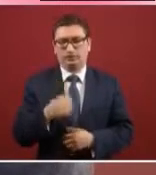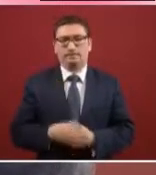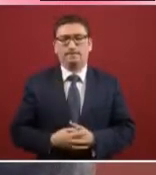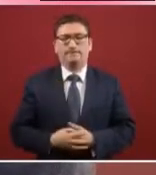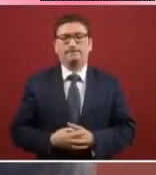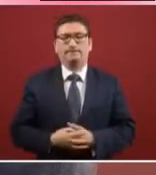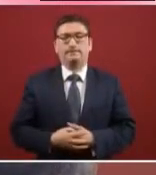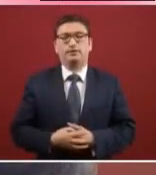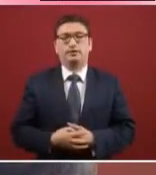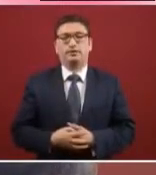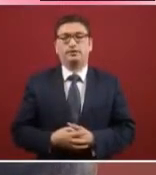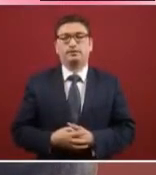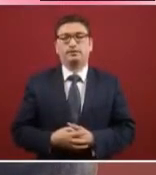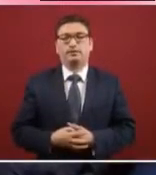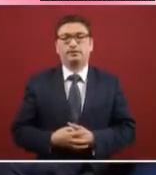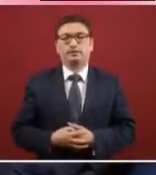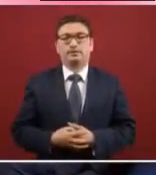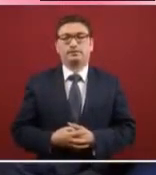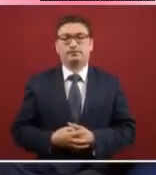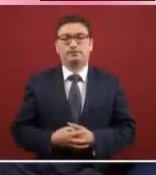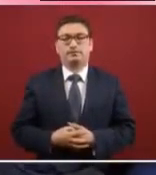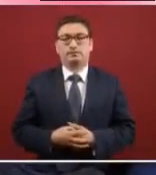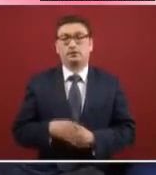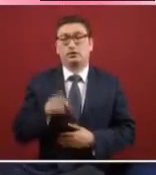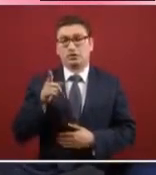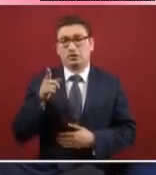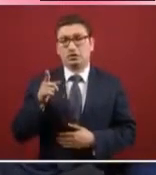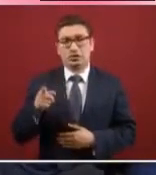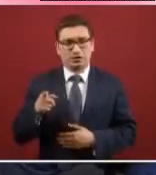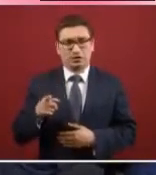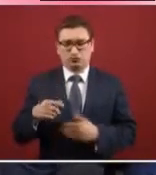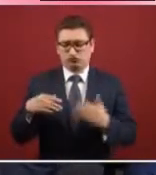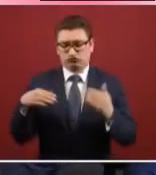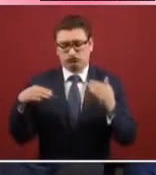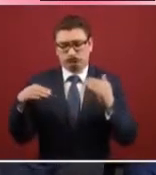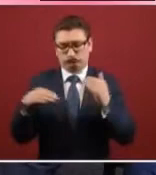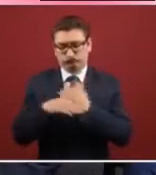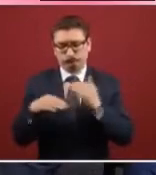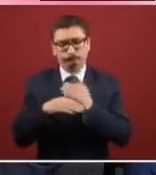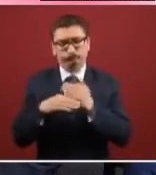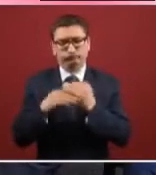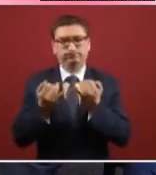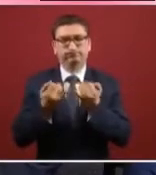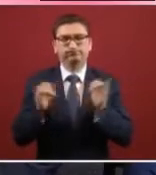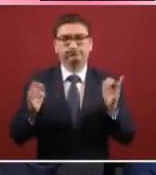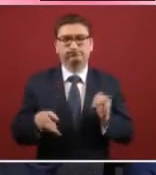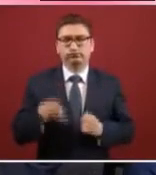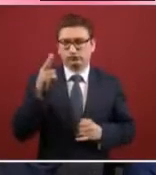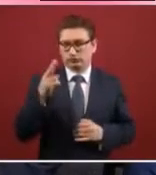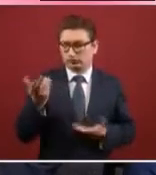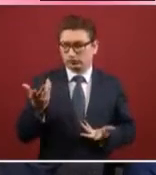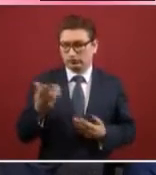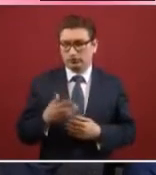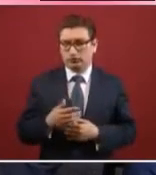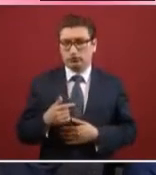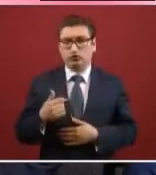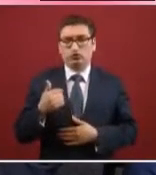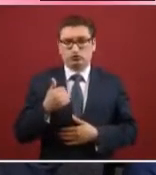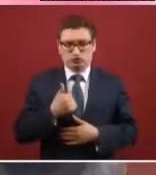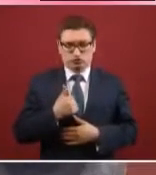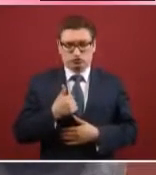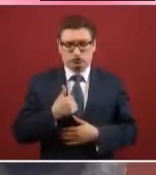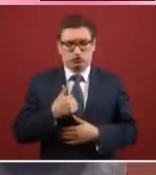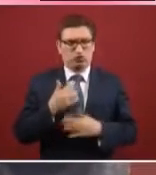September, vamos a inaugurar la carretera. We're going to inaugurate the road. No participo en inauguraciones. I